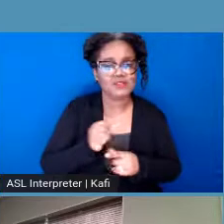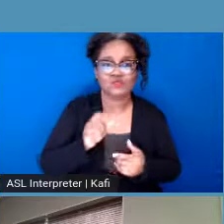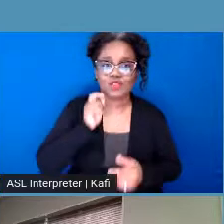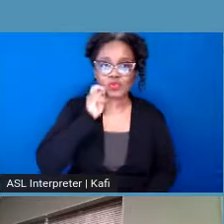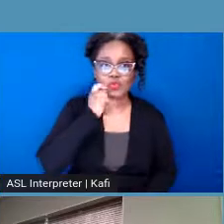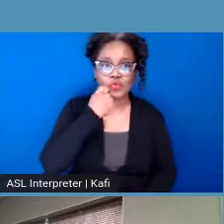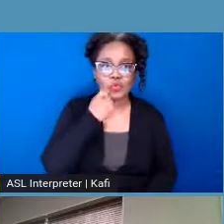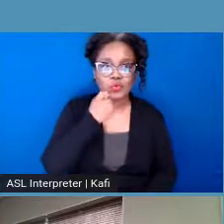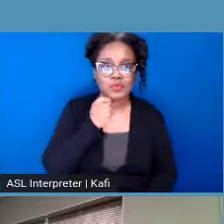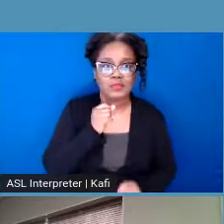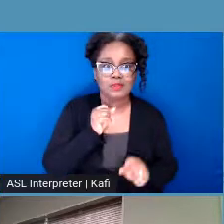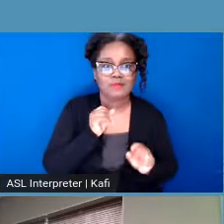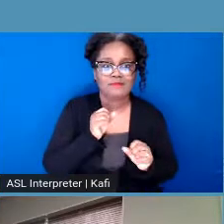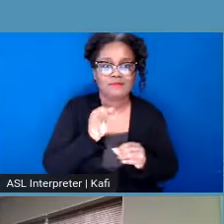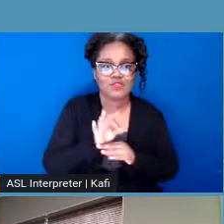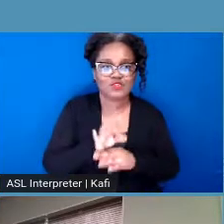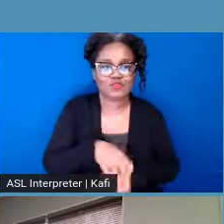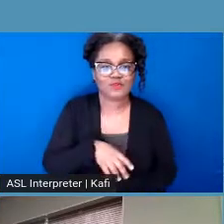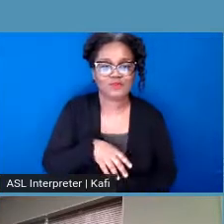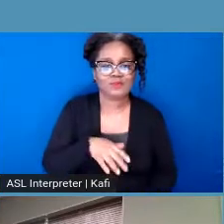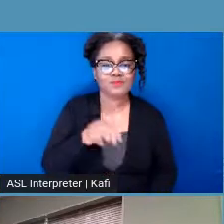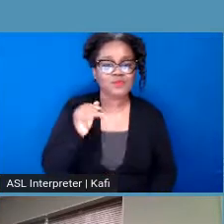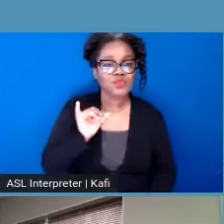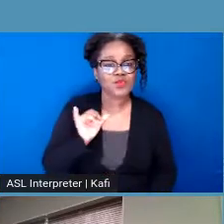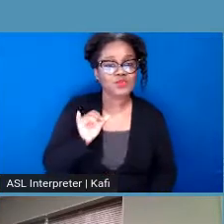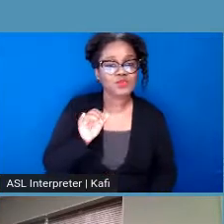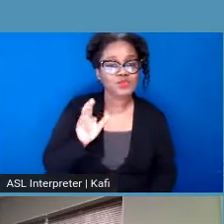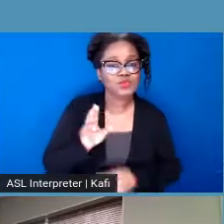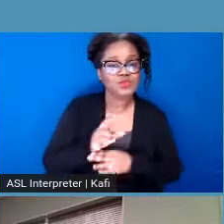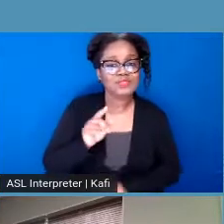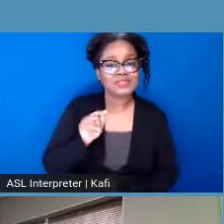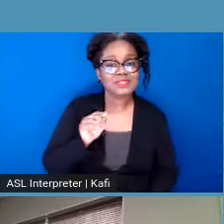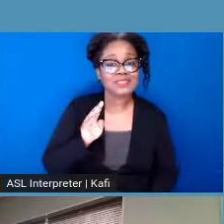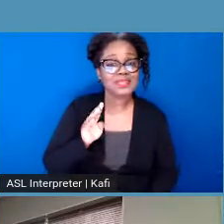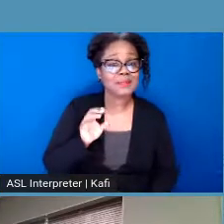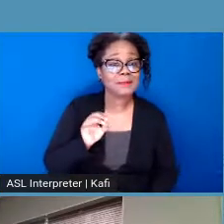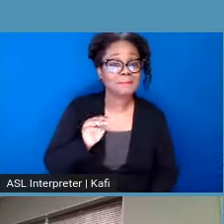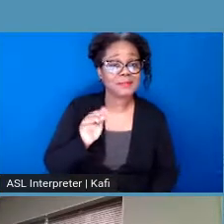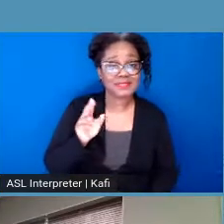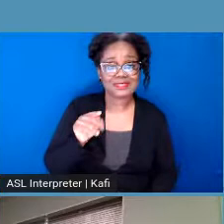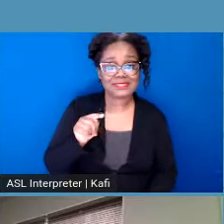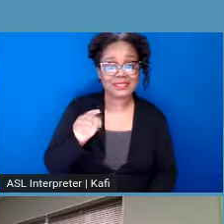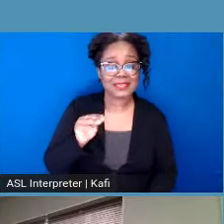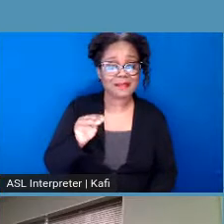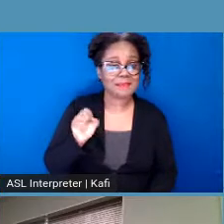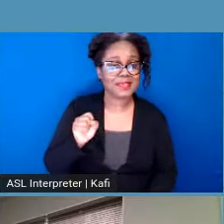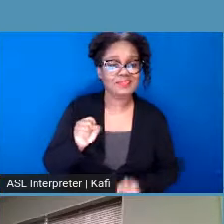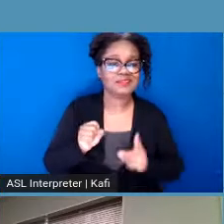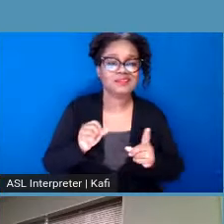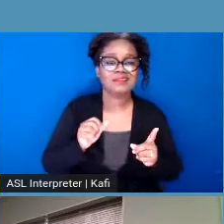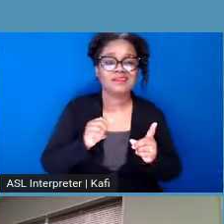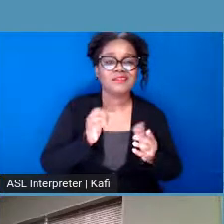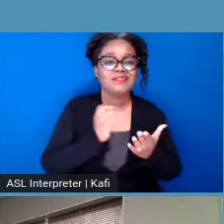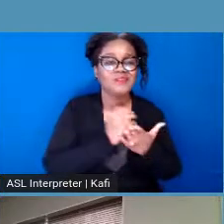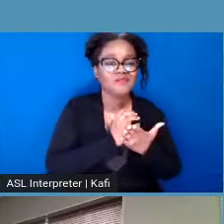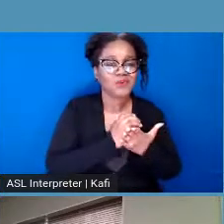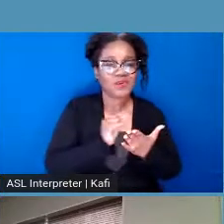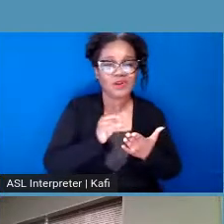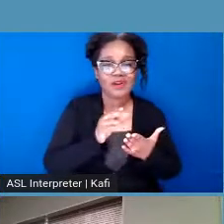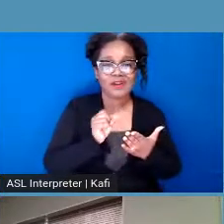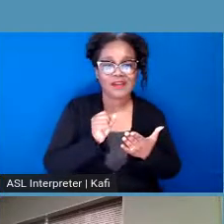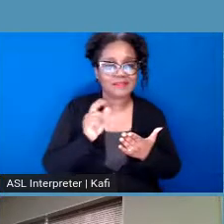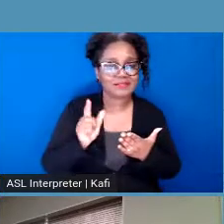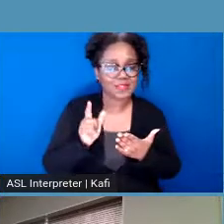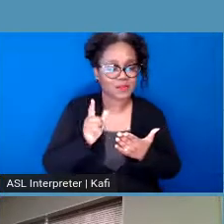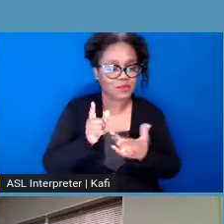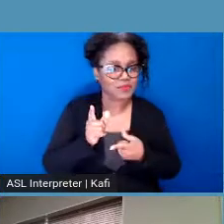size uses TMS. The photo archives and library don't really have an internal database yet. So we were trying to figure out, do we